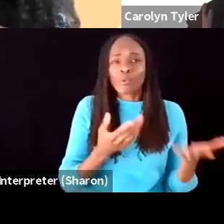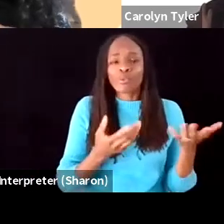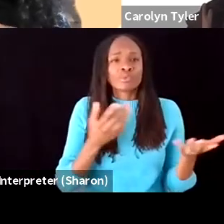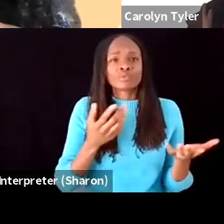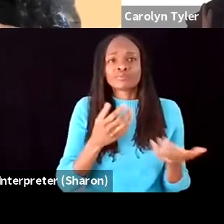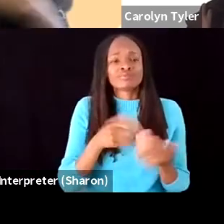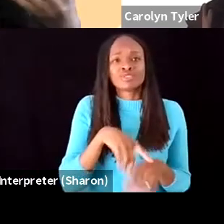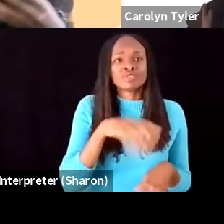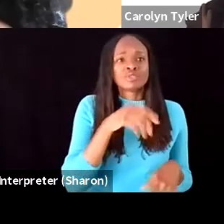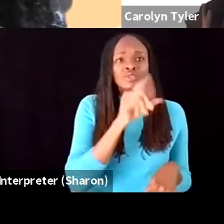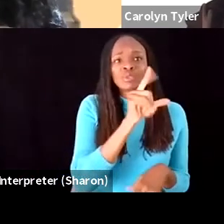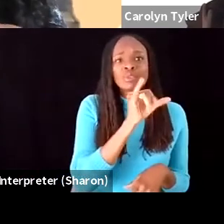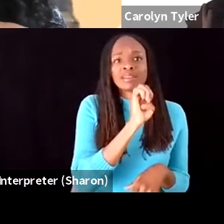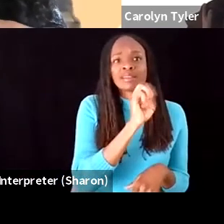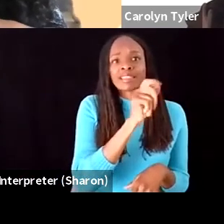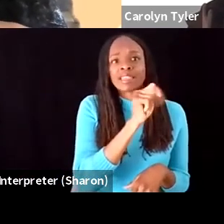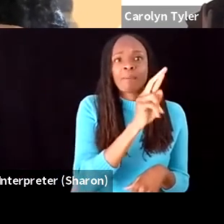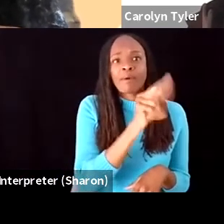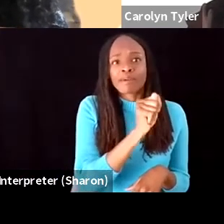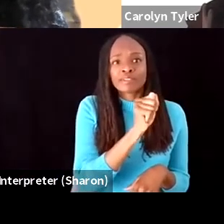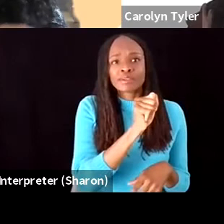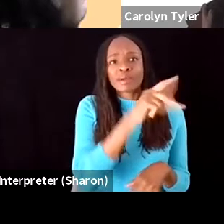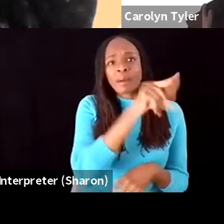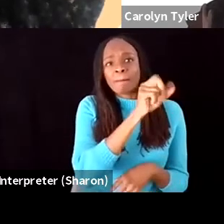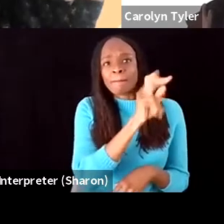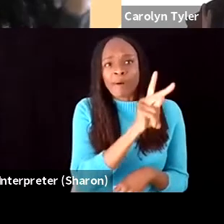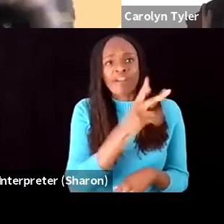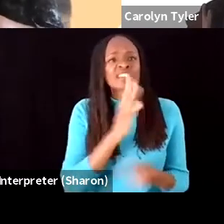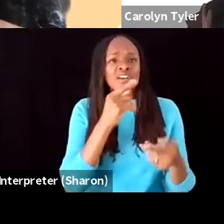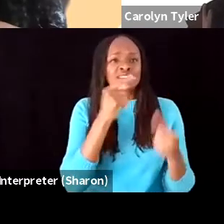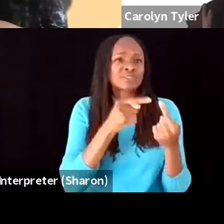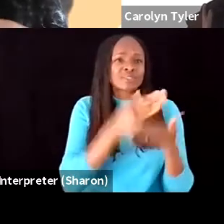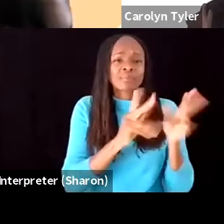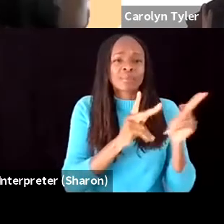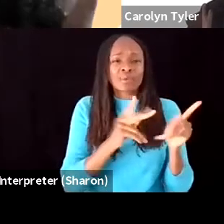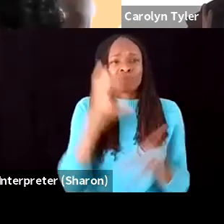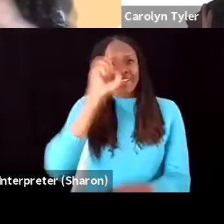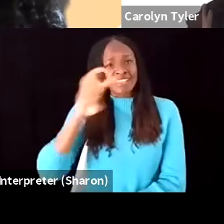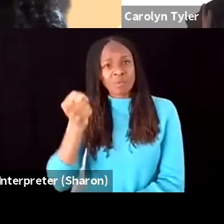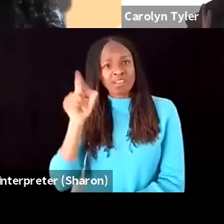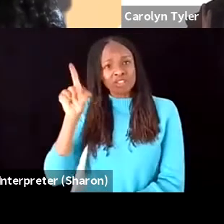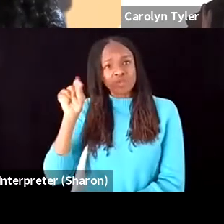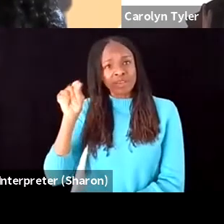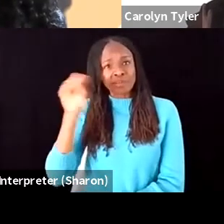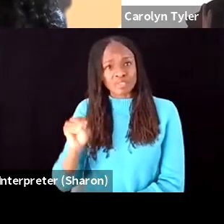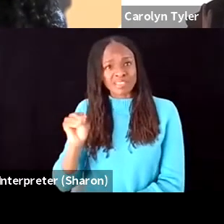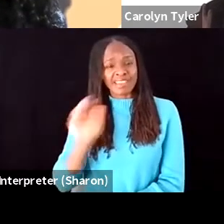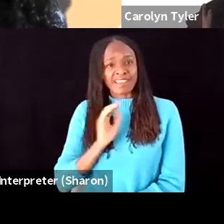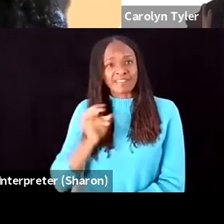Lemmer Park and just talk to some people. Like, okay, like, guess what? 20% of our high desert region is now